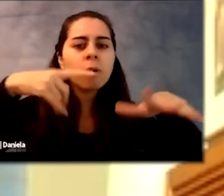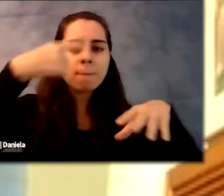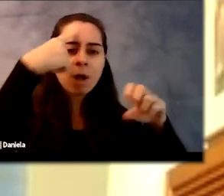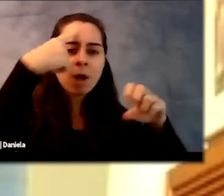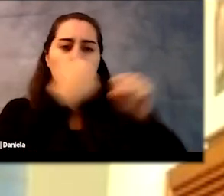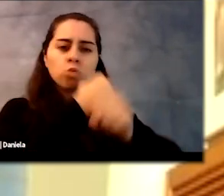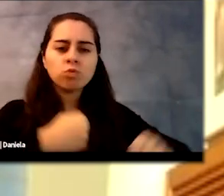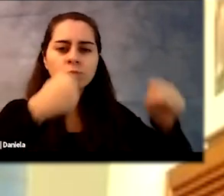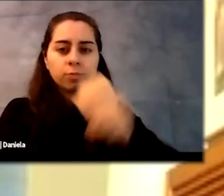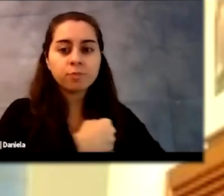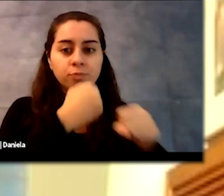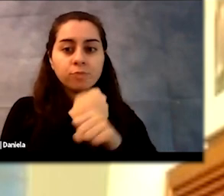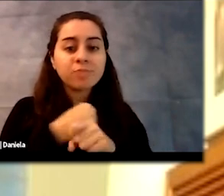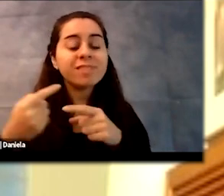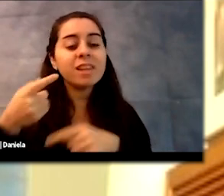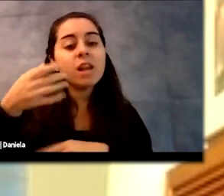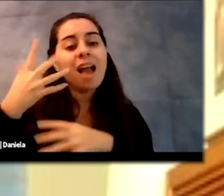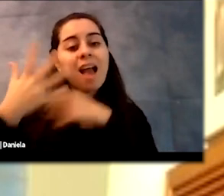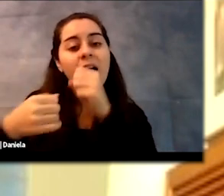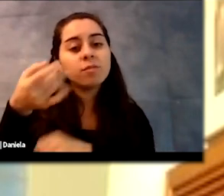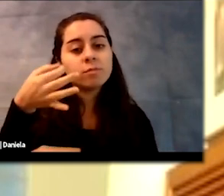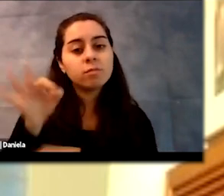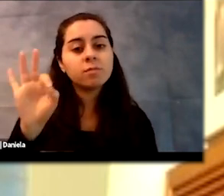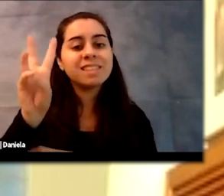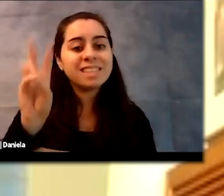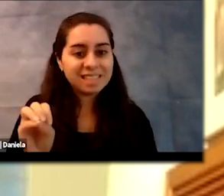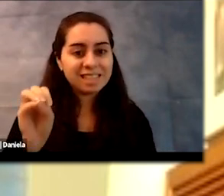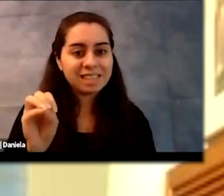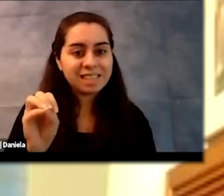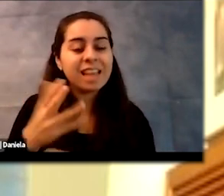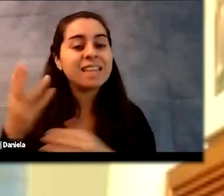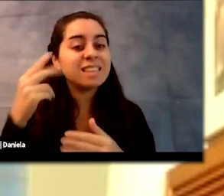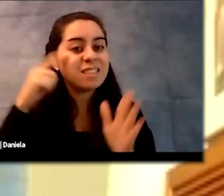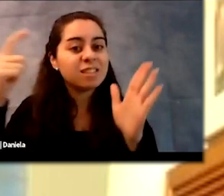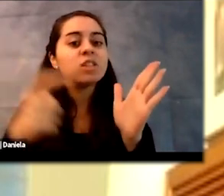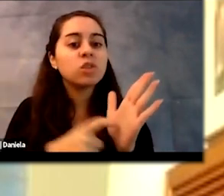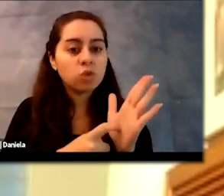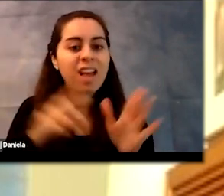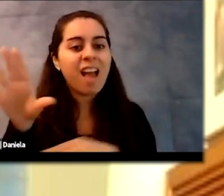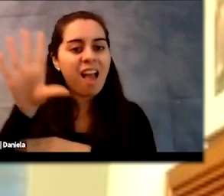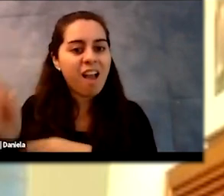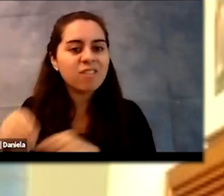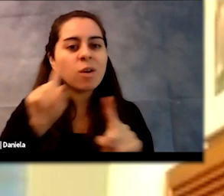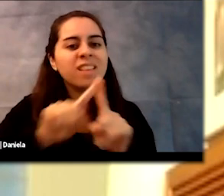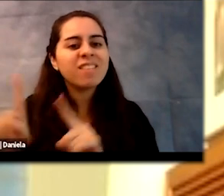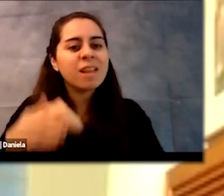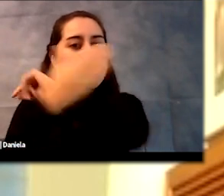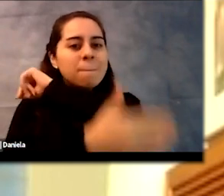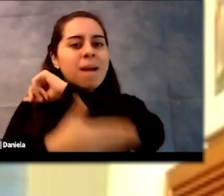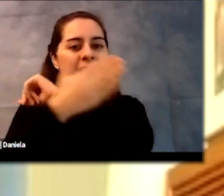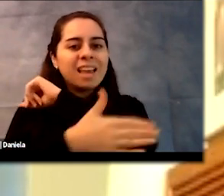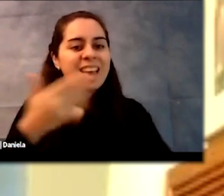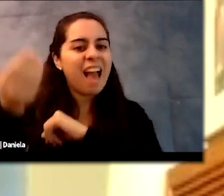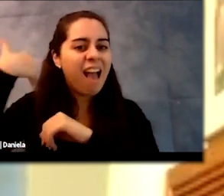the 1960s, the United Nations had witnessed the decolonization of Africa. As that was